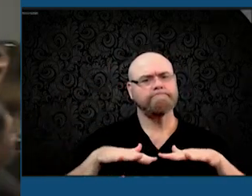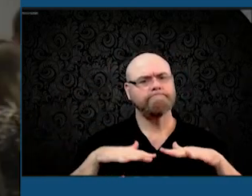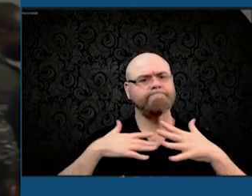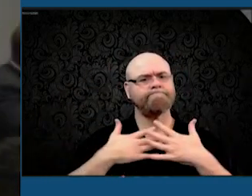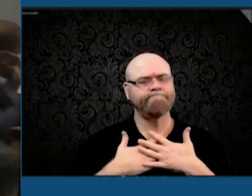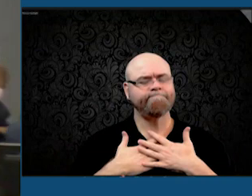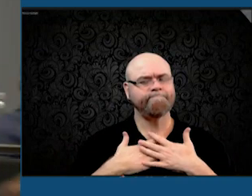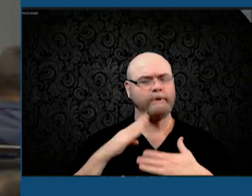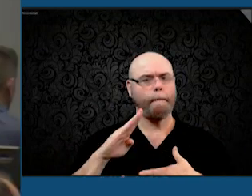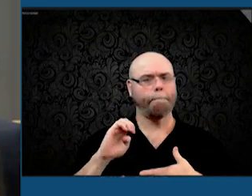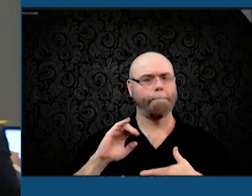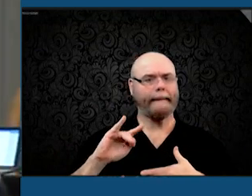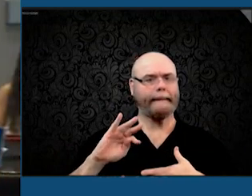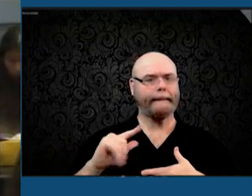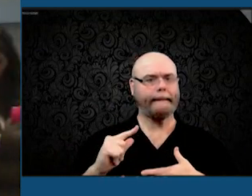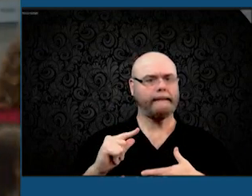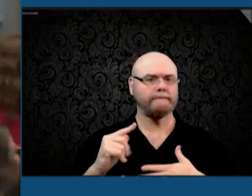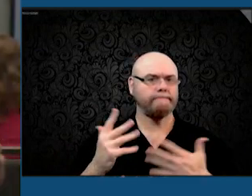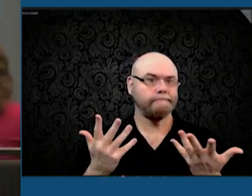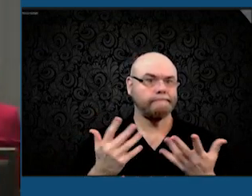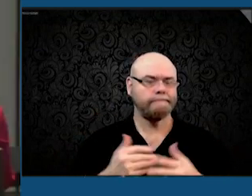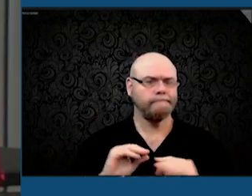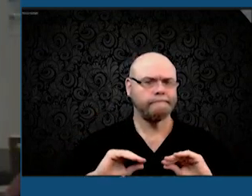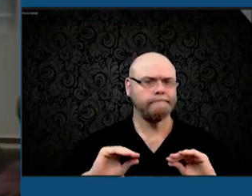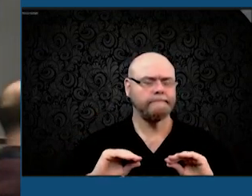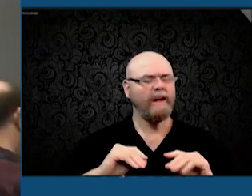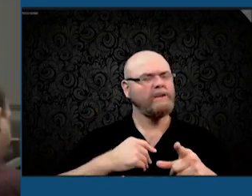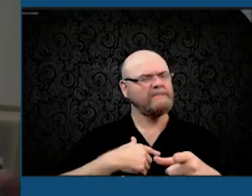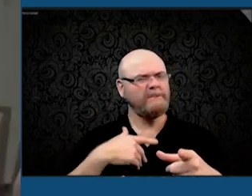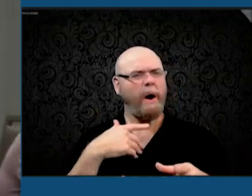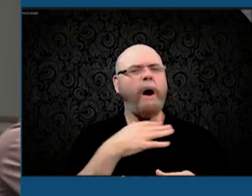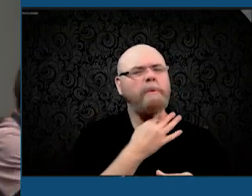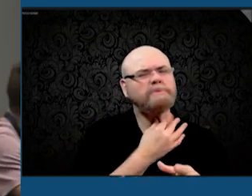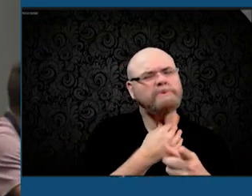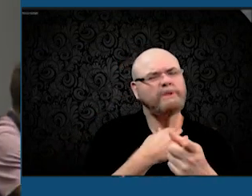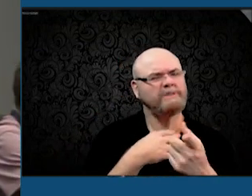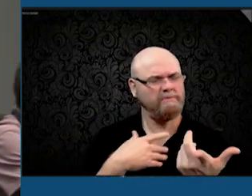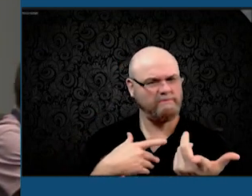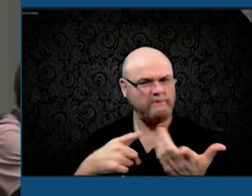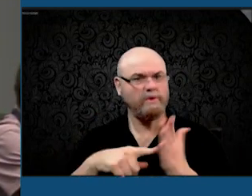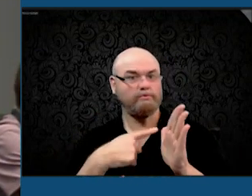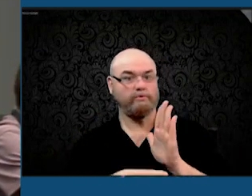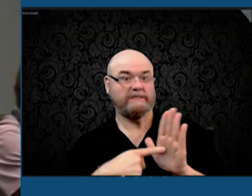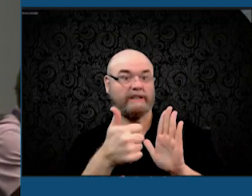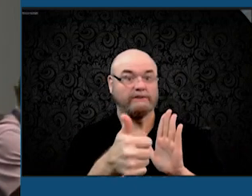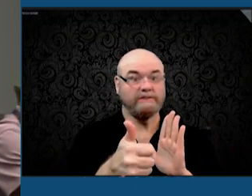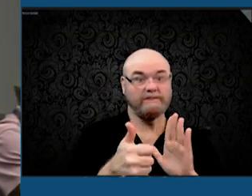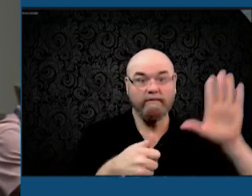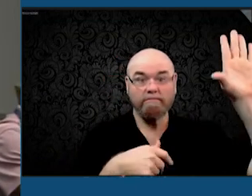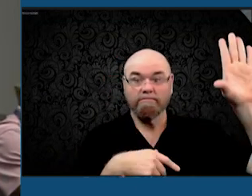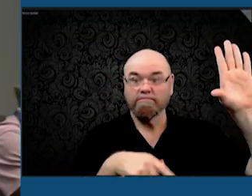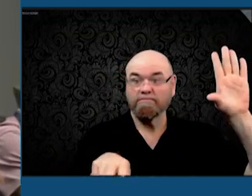Shifting your thoughts. Raise your hand if you ever engage in self-criticism. Any self-critics in the room?